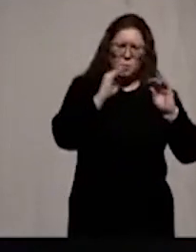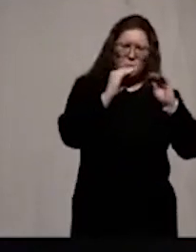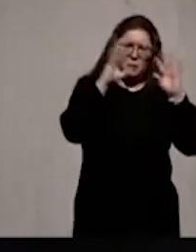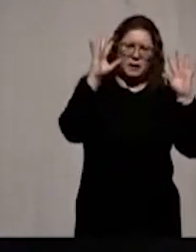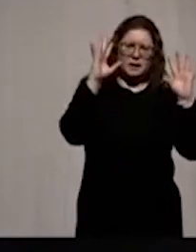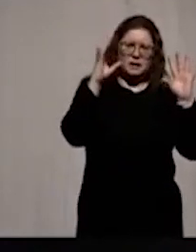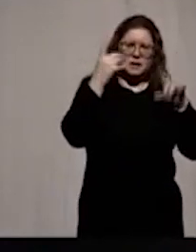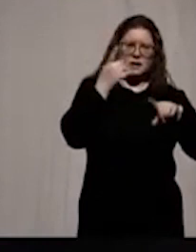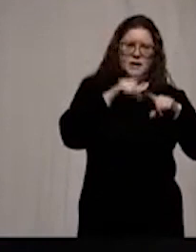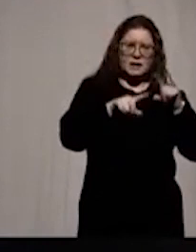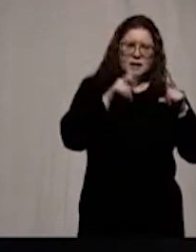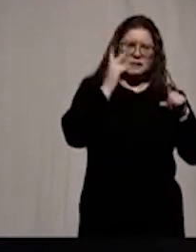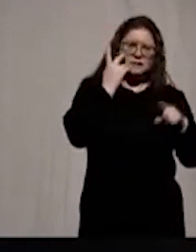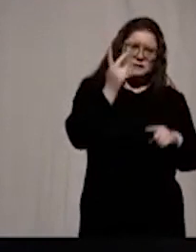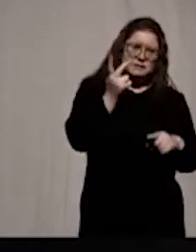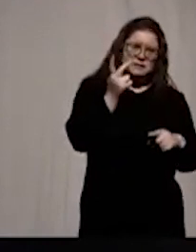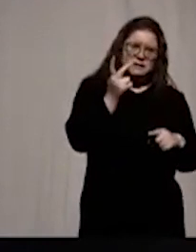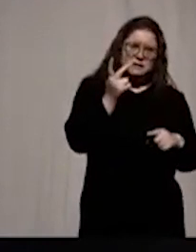So bright,